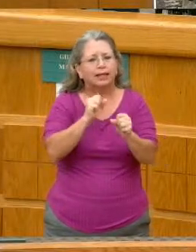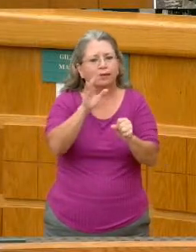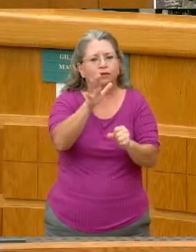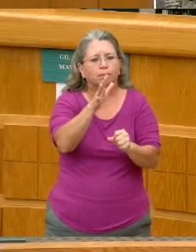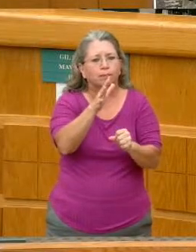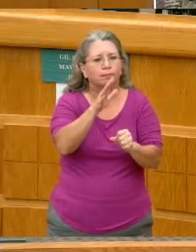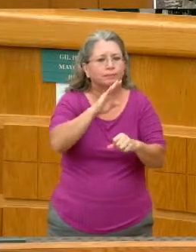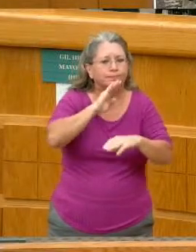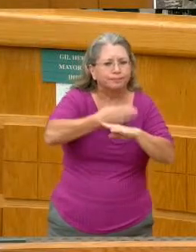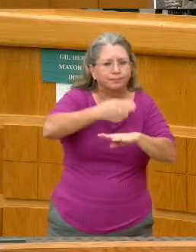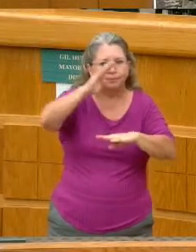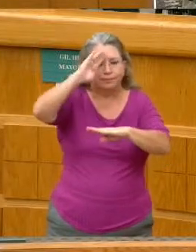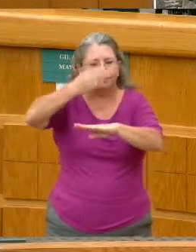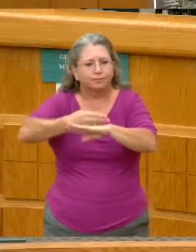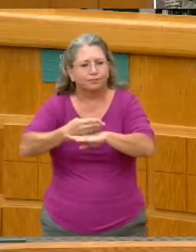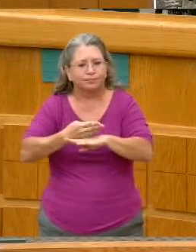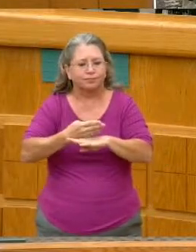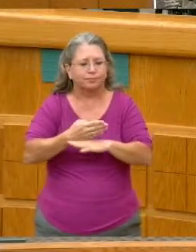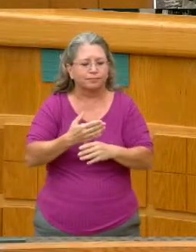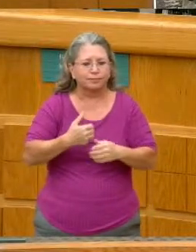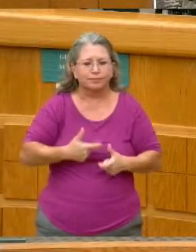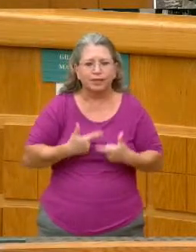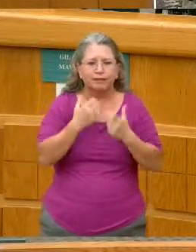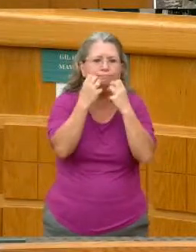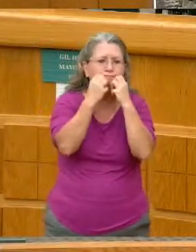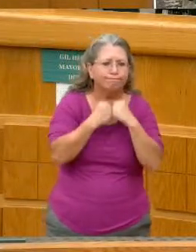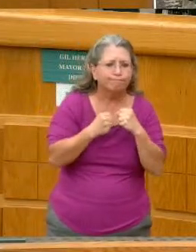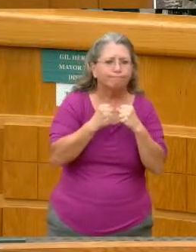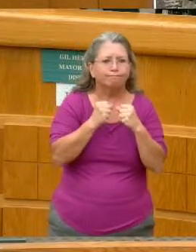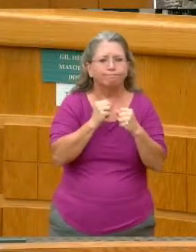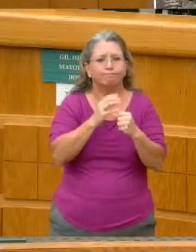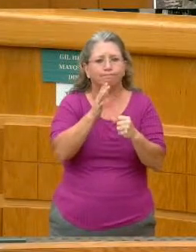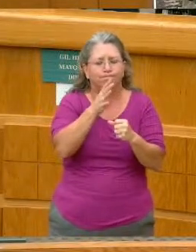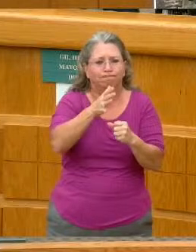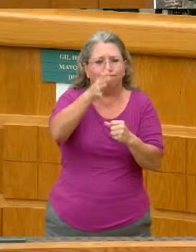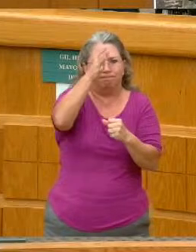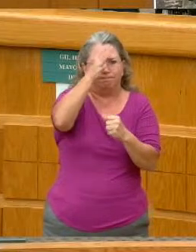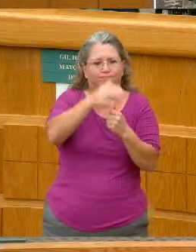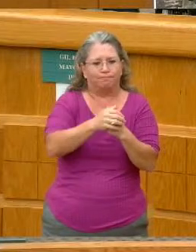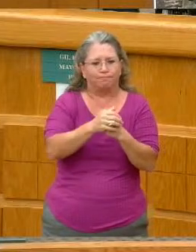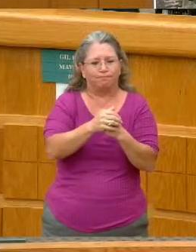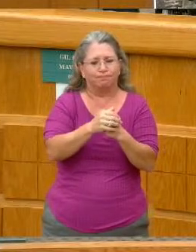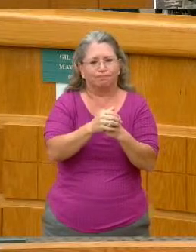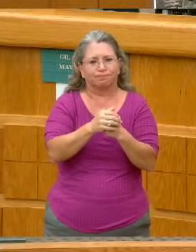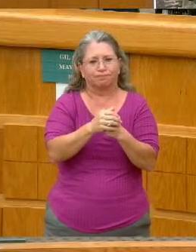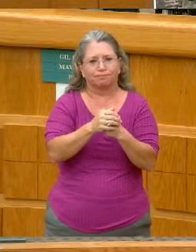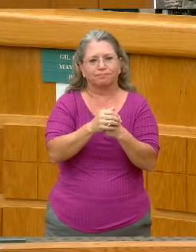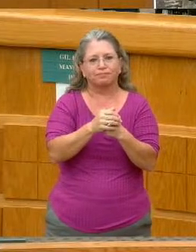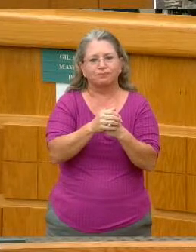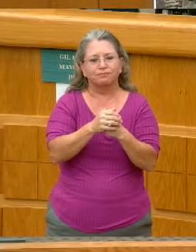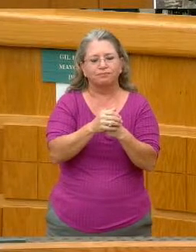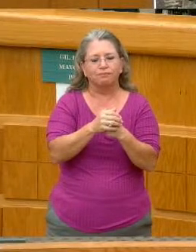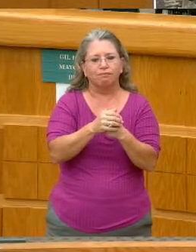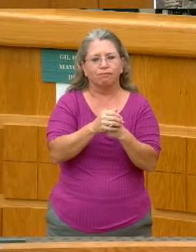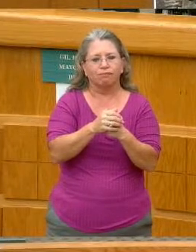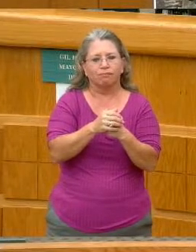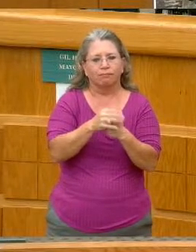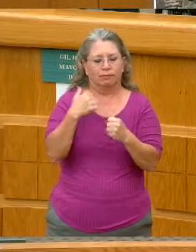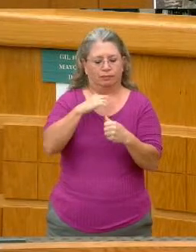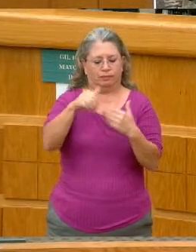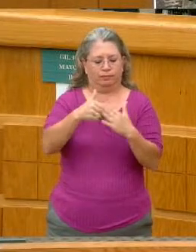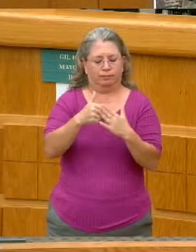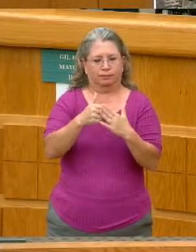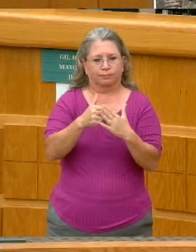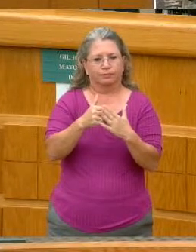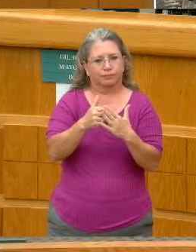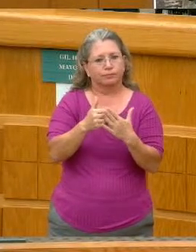or your father's. We all treasure our beaches, and my hope is that other mitigations that we've put in place over the last 4 weeks, 5